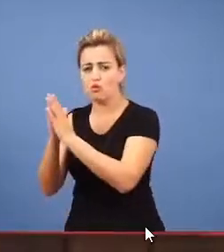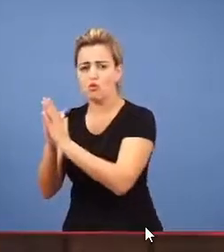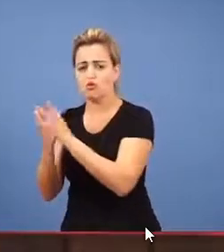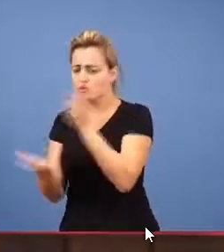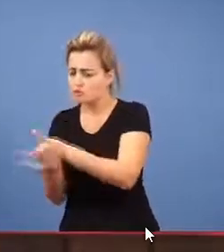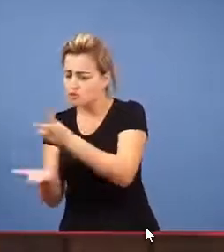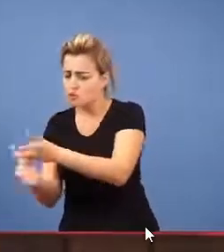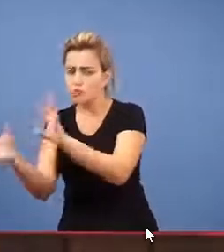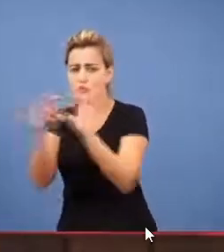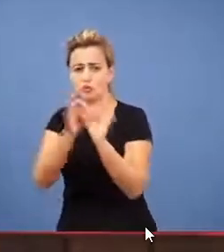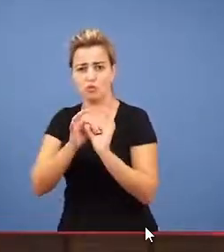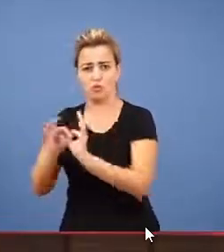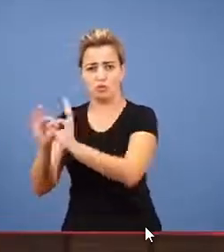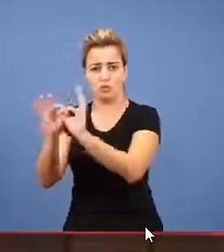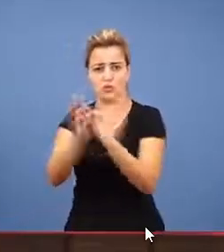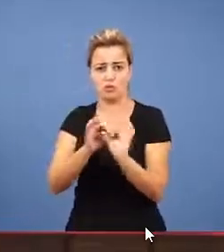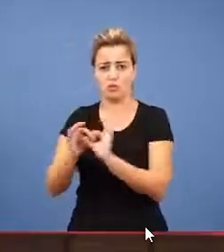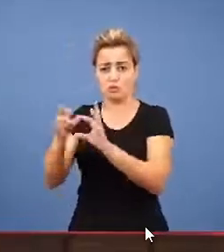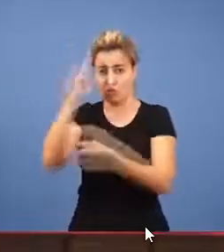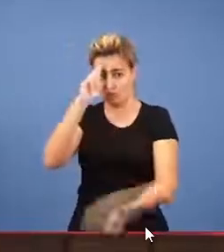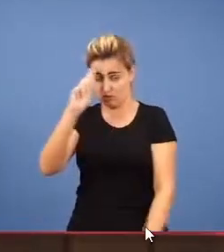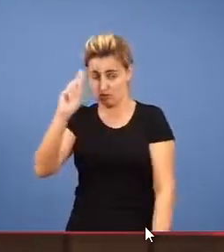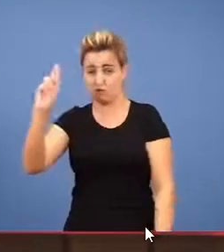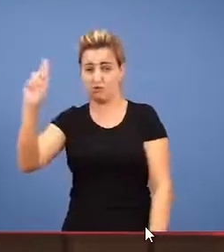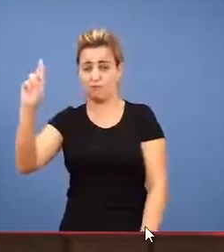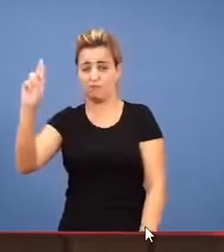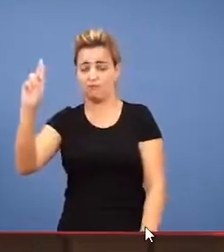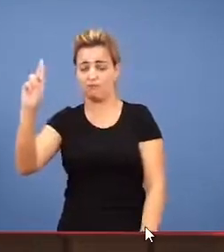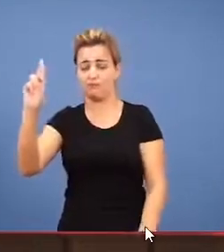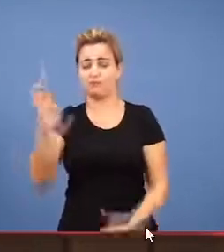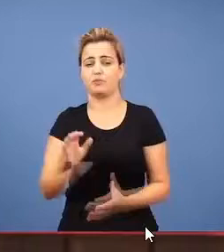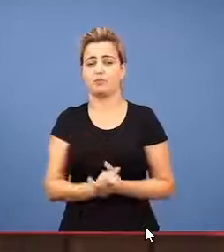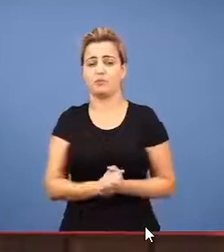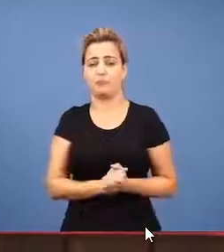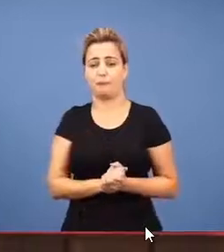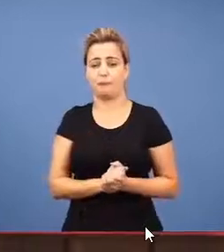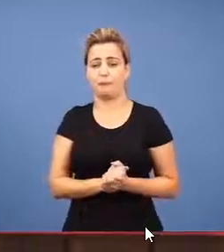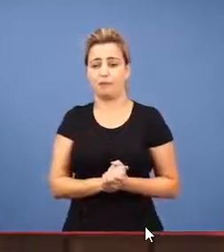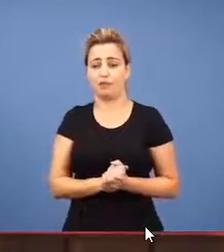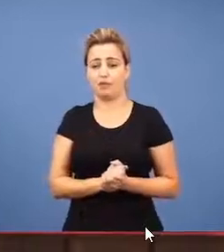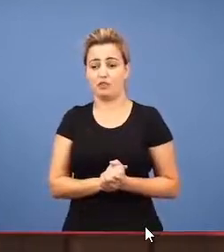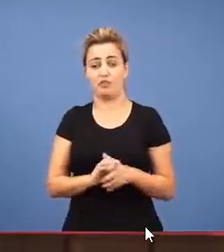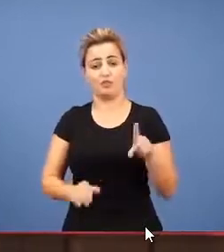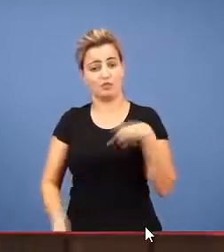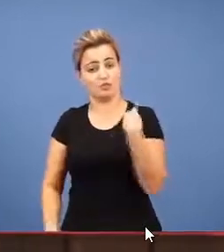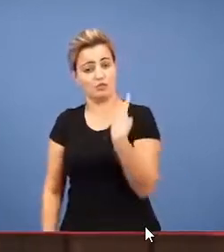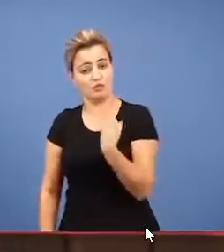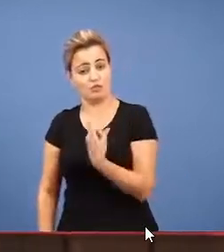rich. And those who have money but turn themselves into poor.